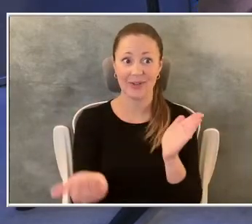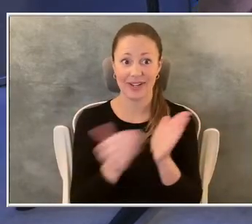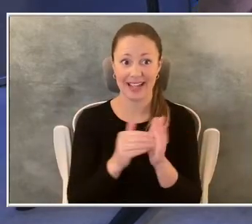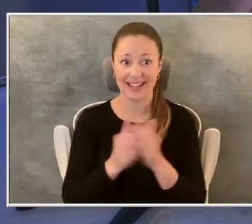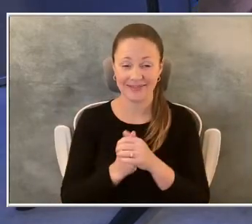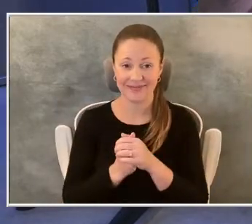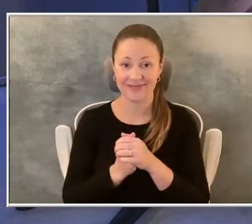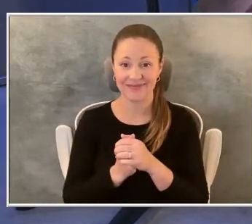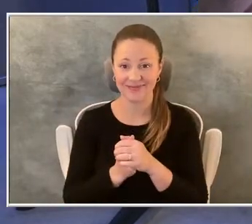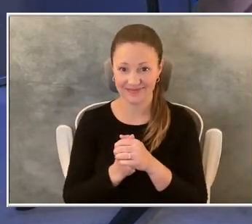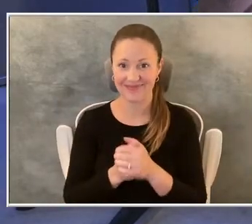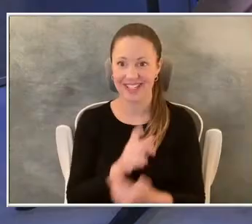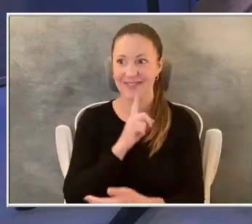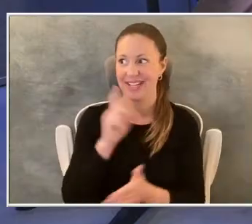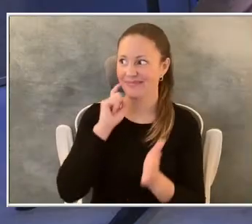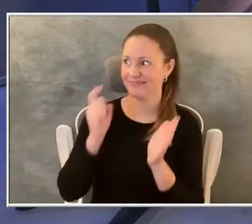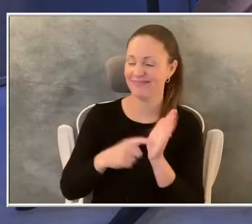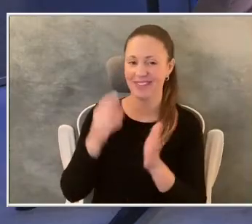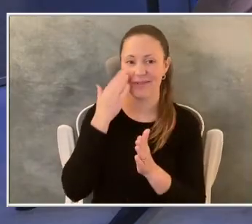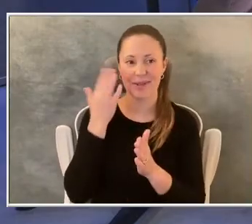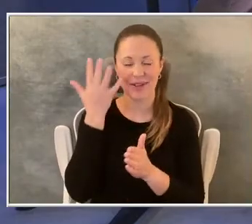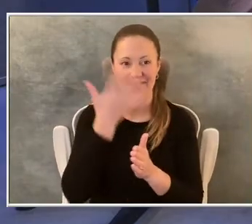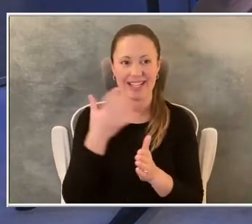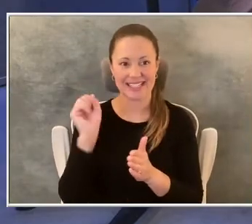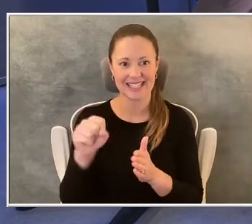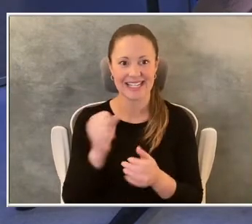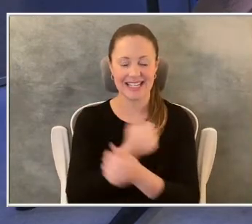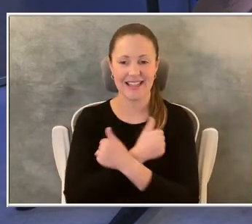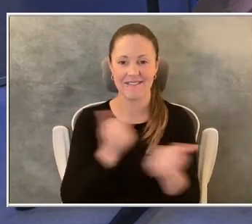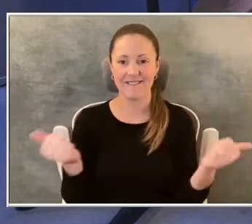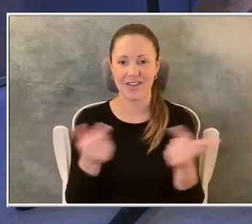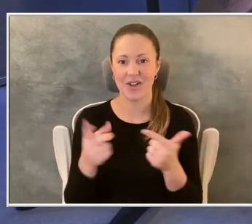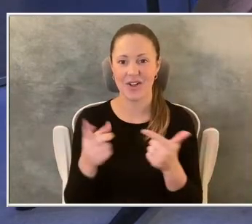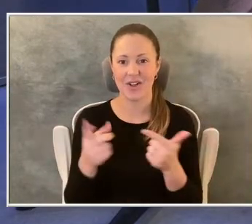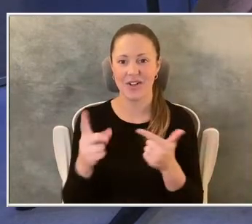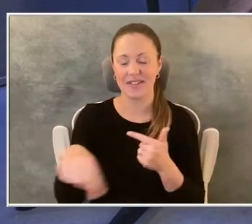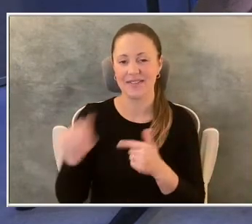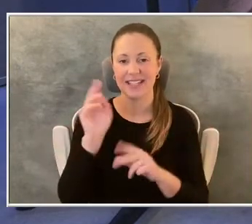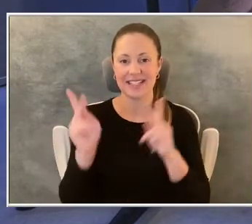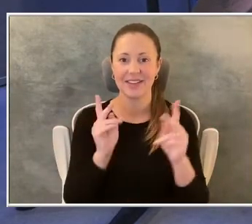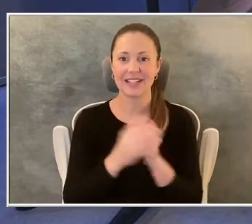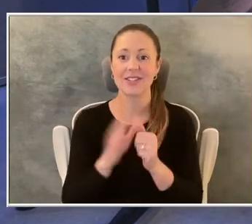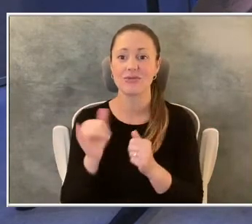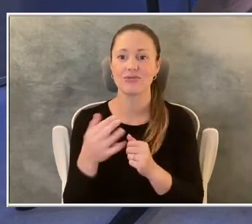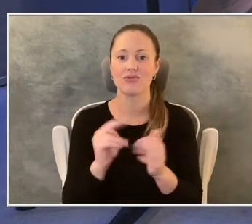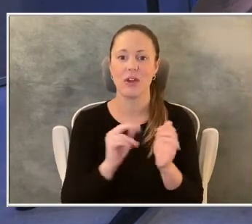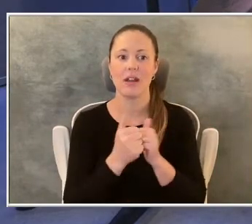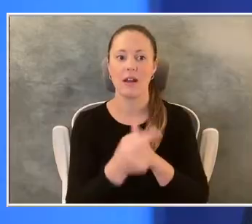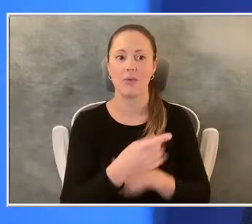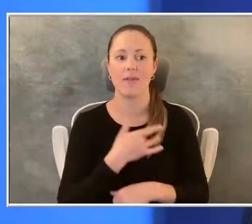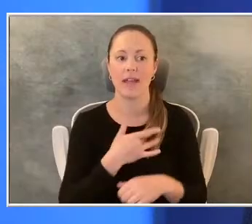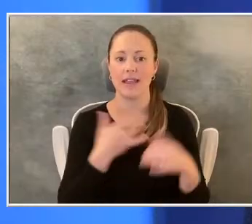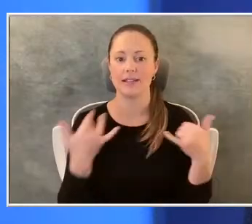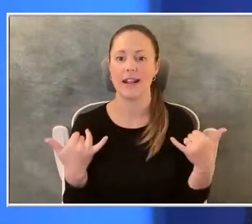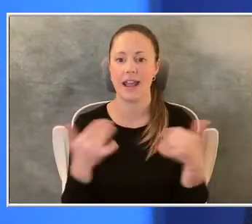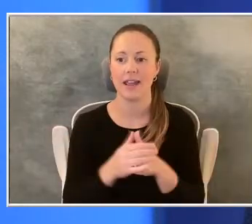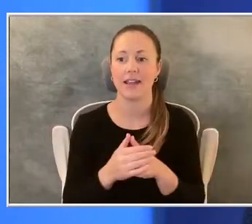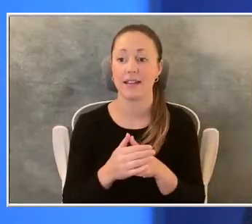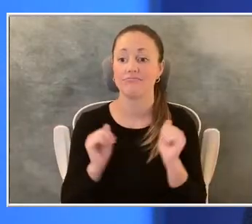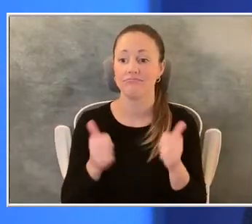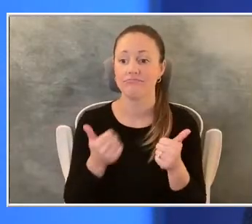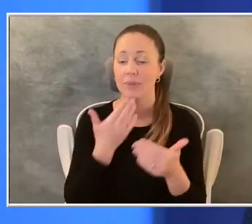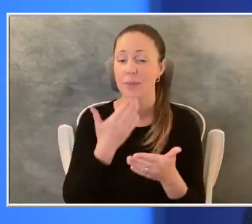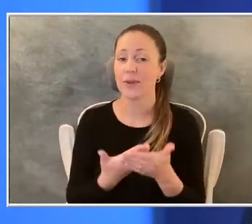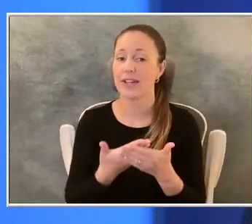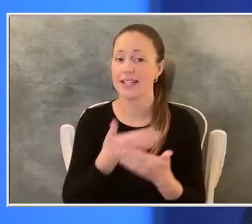know you love all of these folks. Absolutely. John, I first have to ask you just how are you feeling today? Feeling good. I think it's been my best year. We're coming